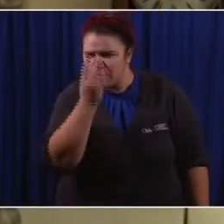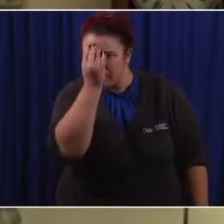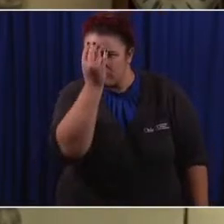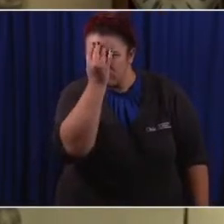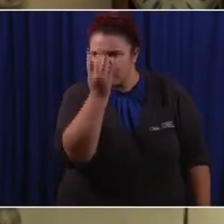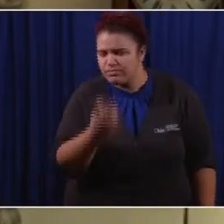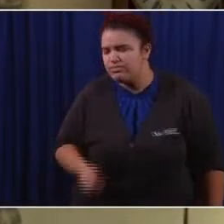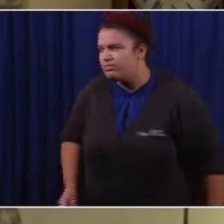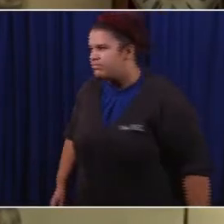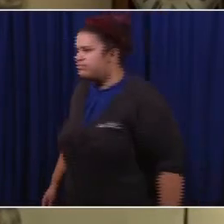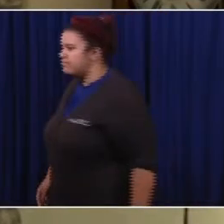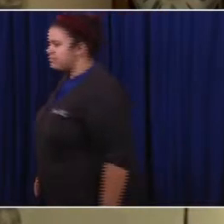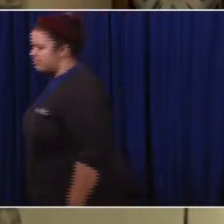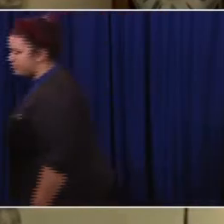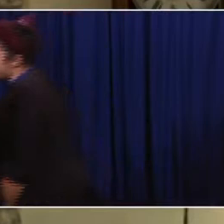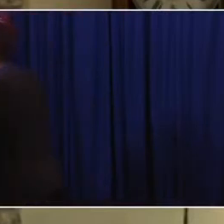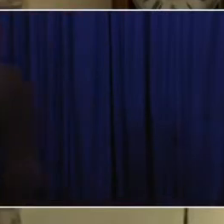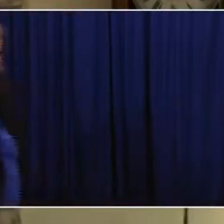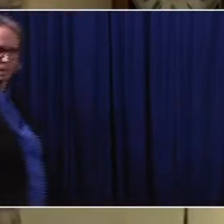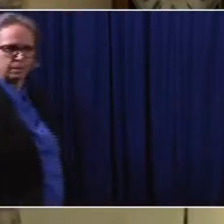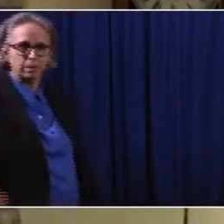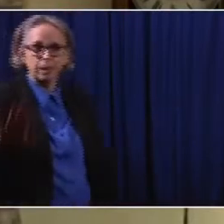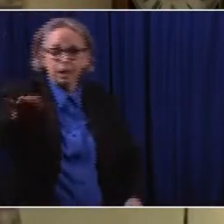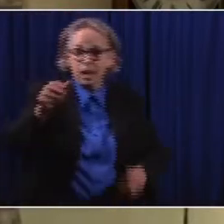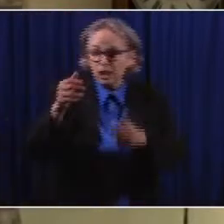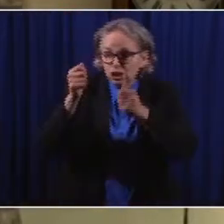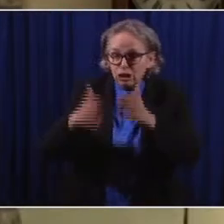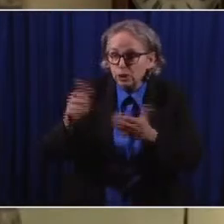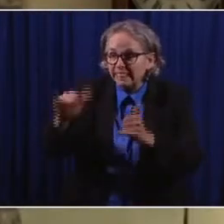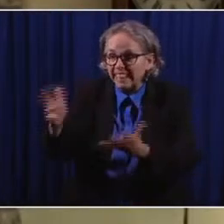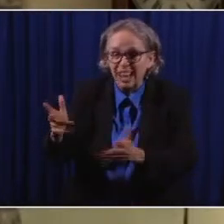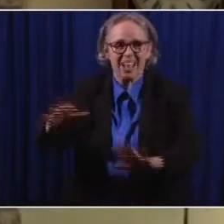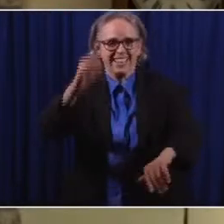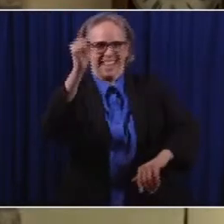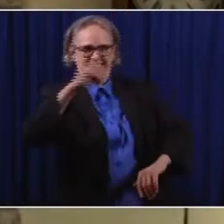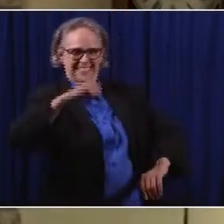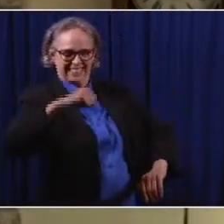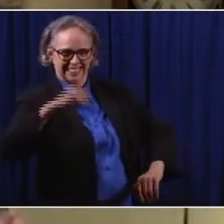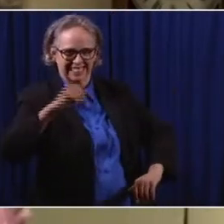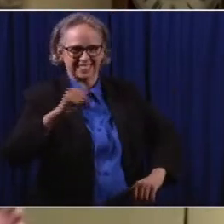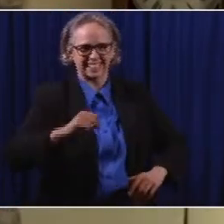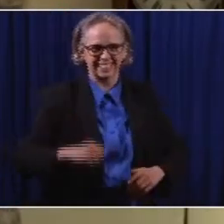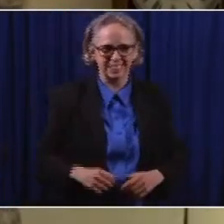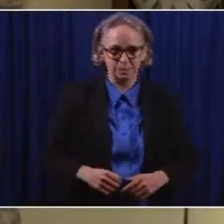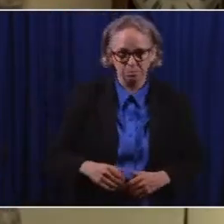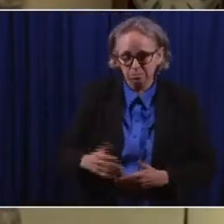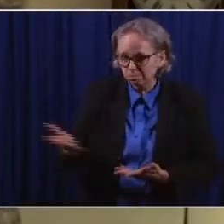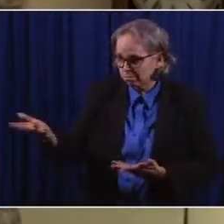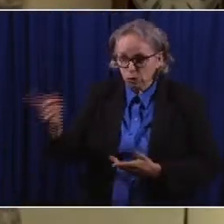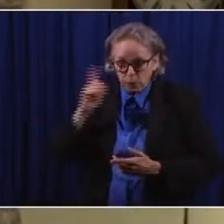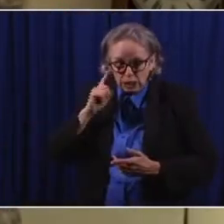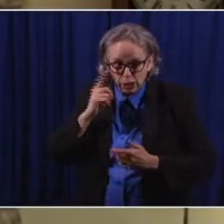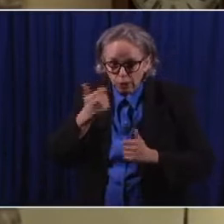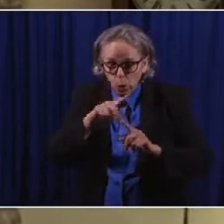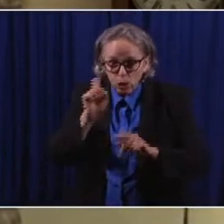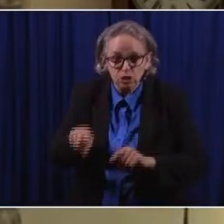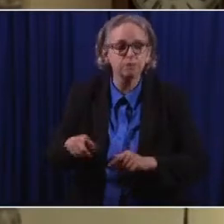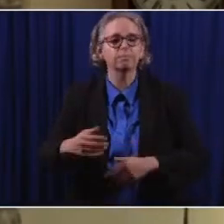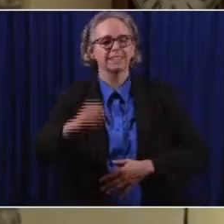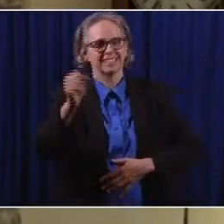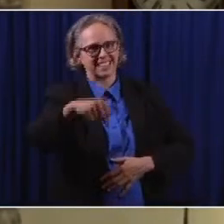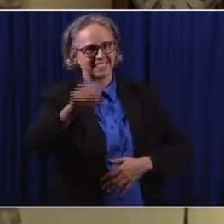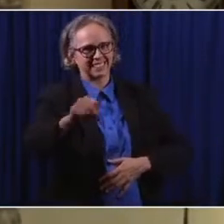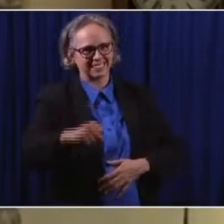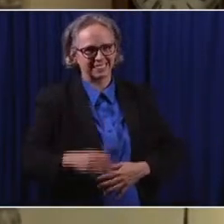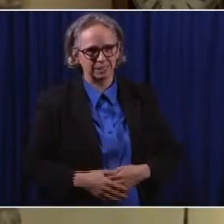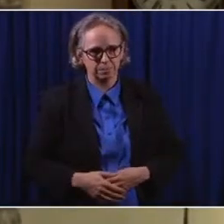Eric? Yeah, I'm here, Governor. Okay. Could you hear the question? I could, yeah, and I don't have